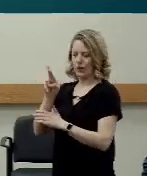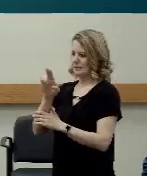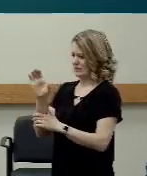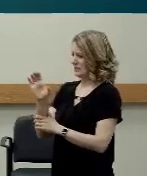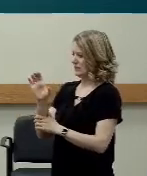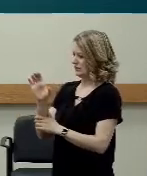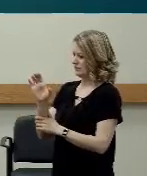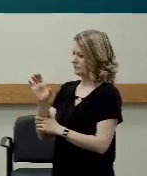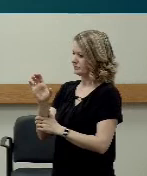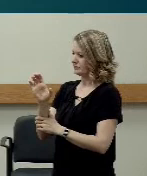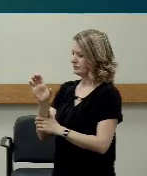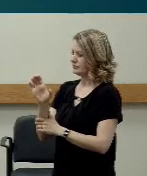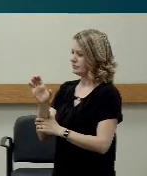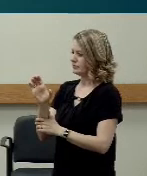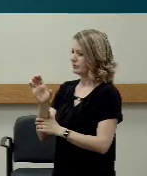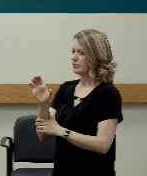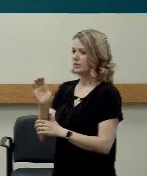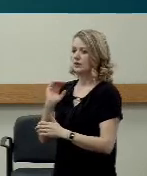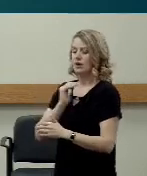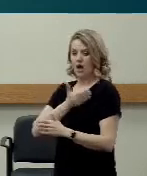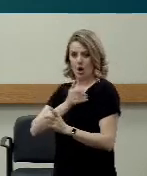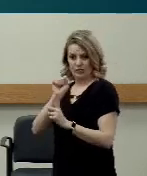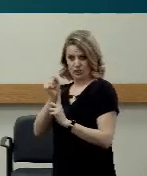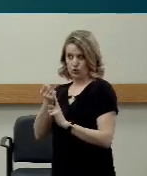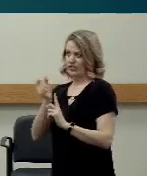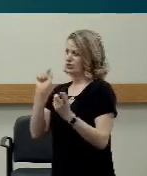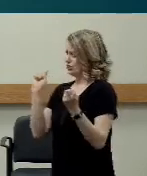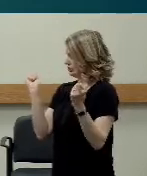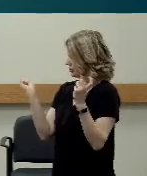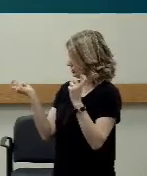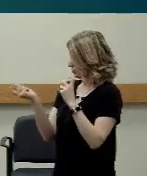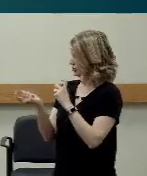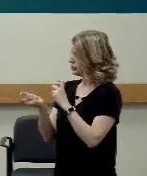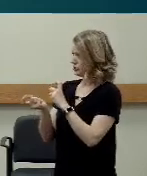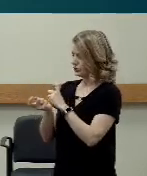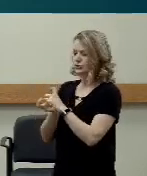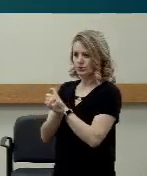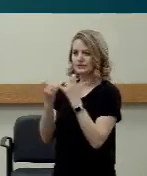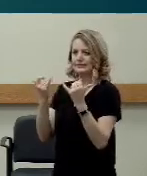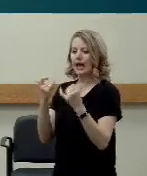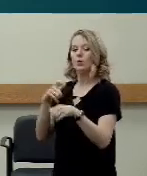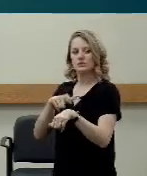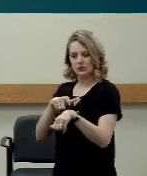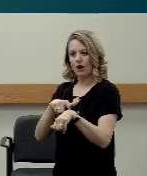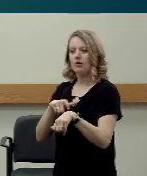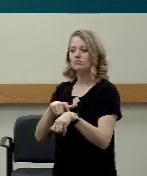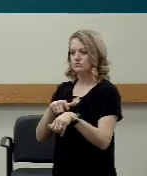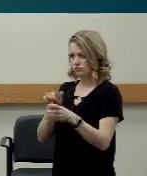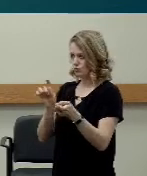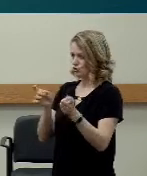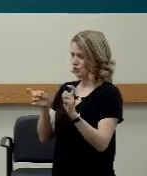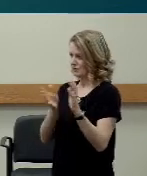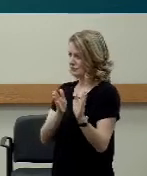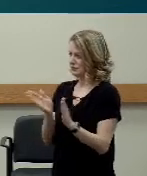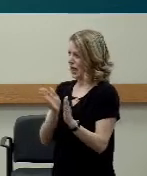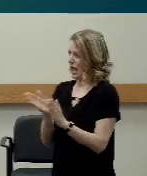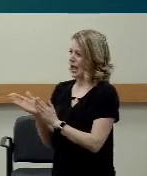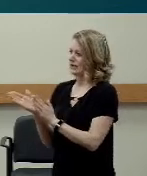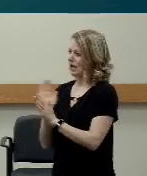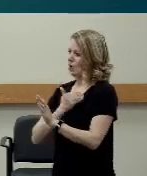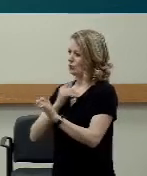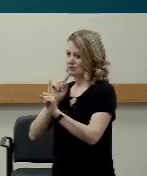March. The situation has certainly changed, and it's time for our